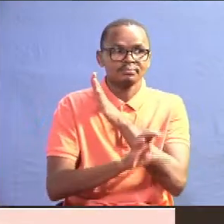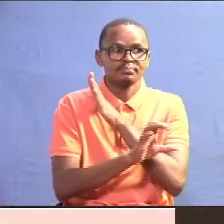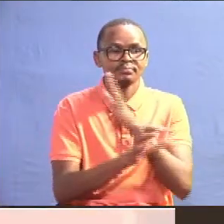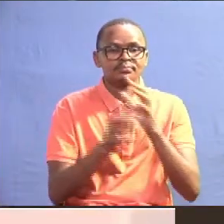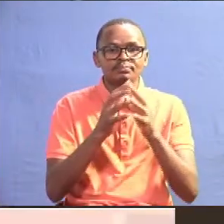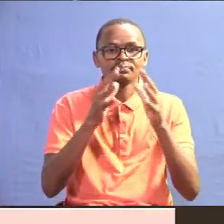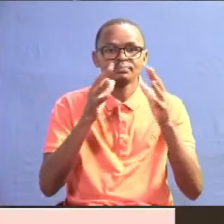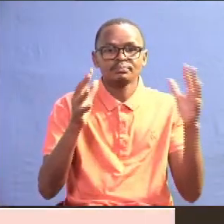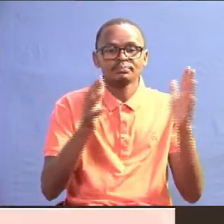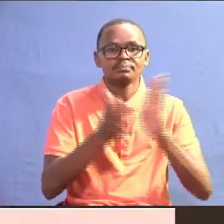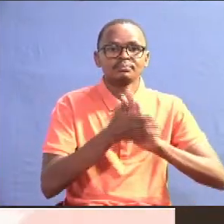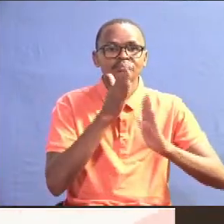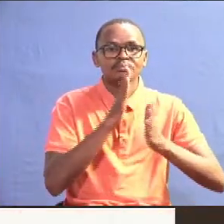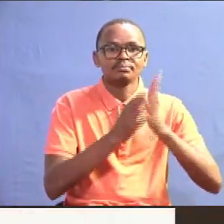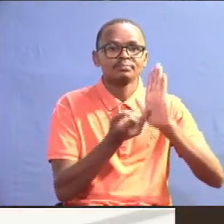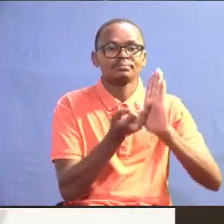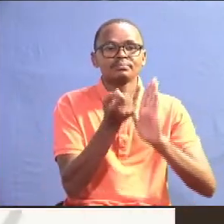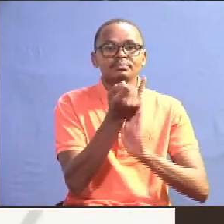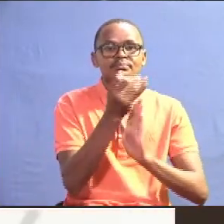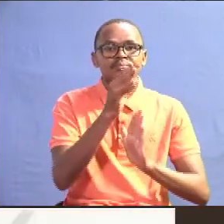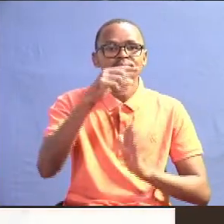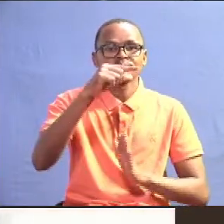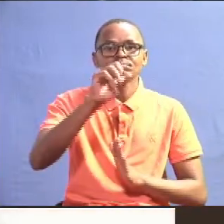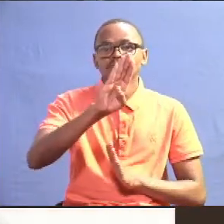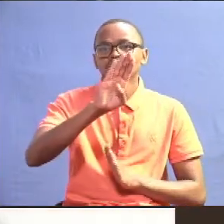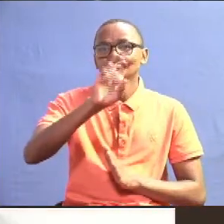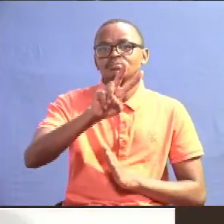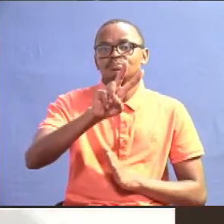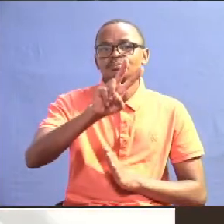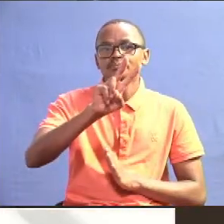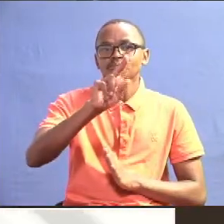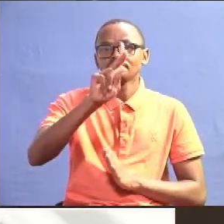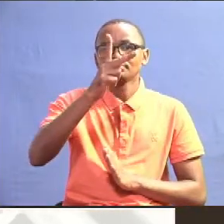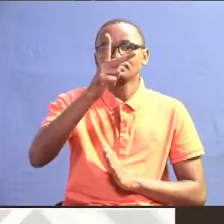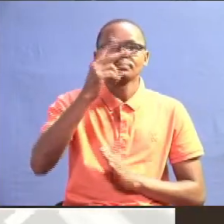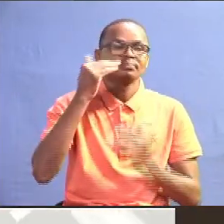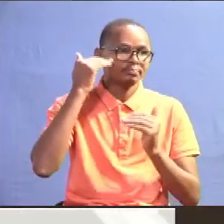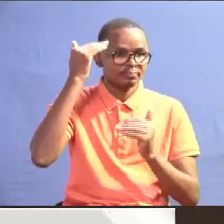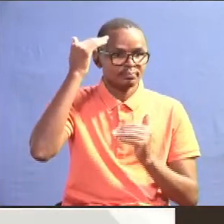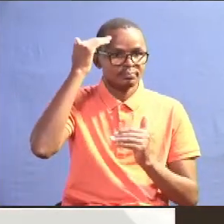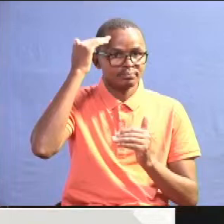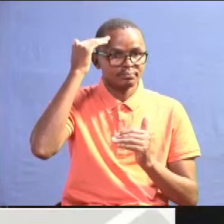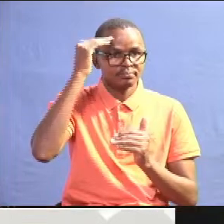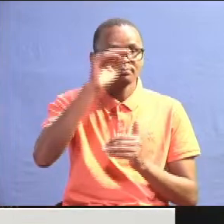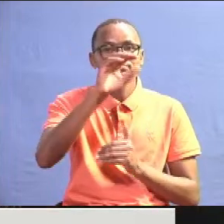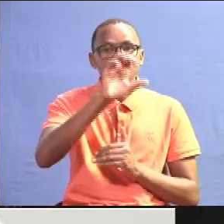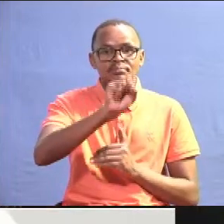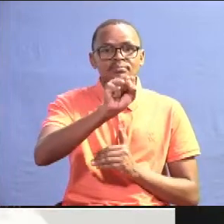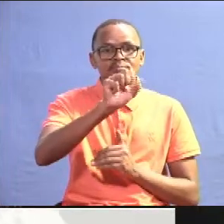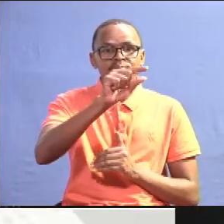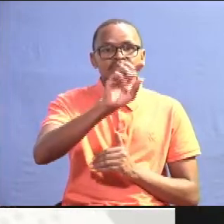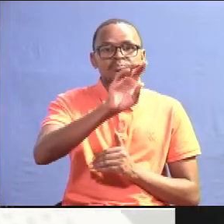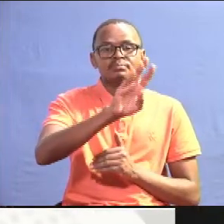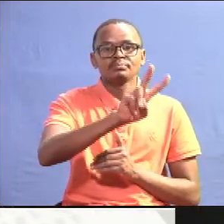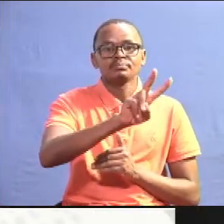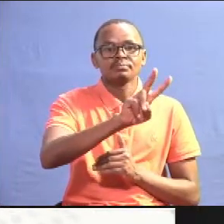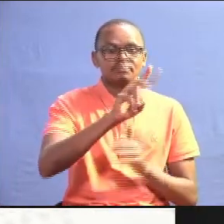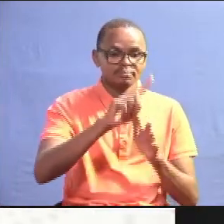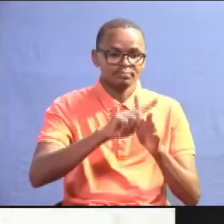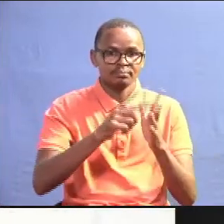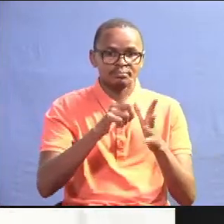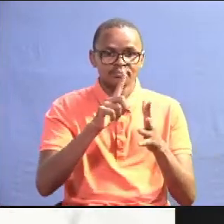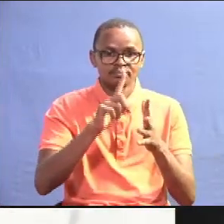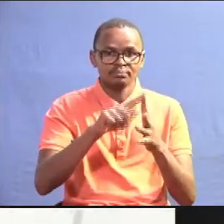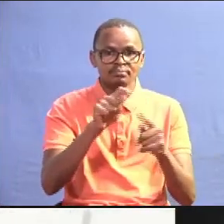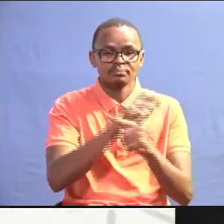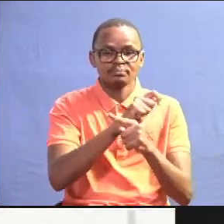large. Despite the rising cases of GBV, the Kenyan judiciary has established SGBV courts staffed with specially